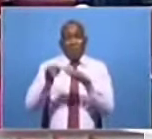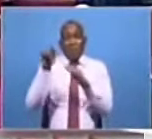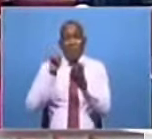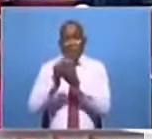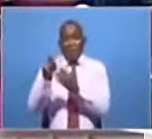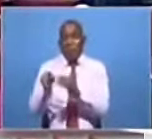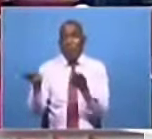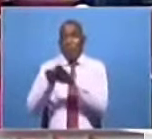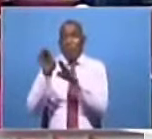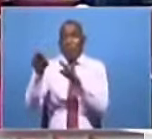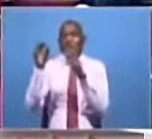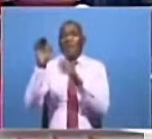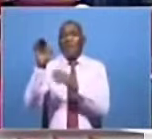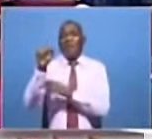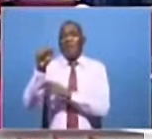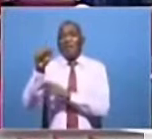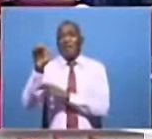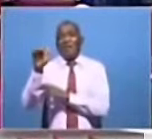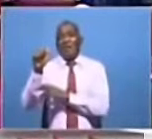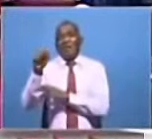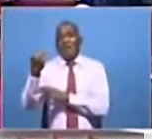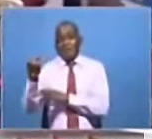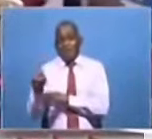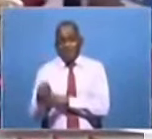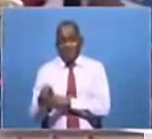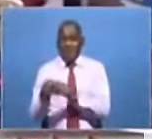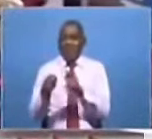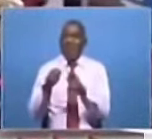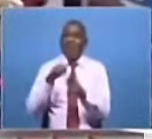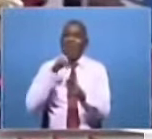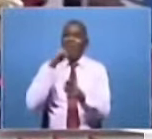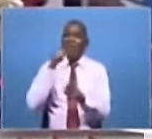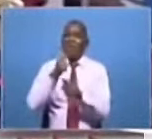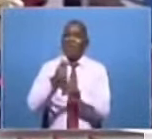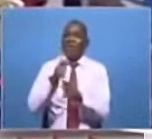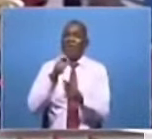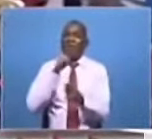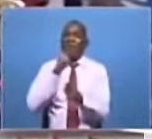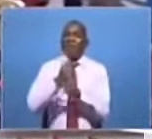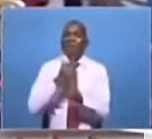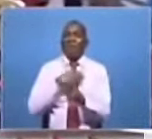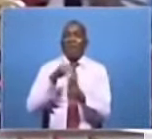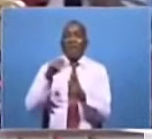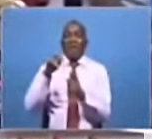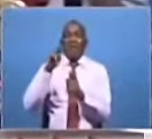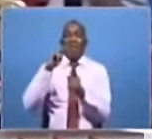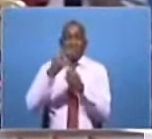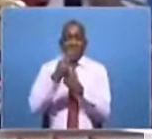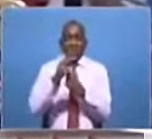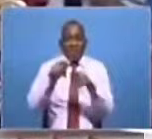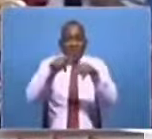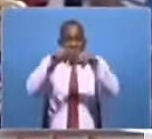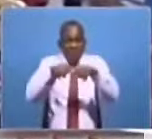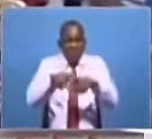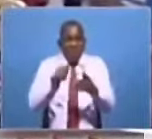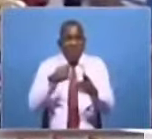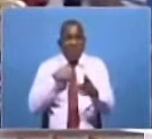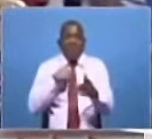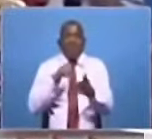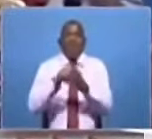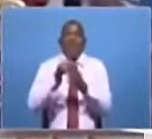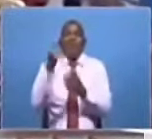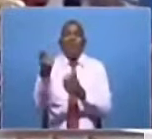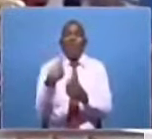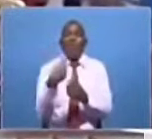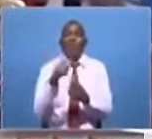the case. So we have heard both of you. It is not just my view, because the question whether we relied on it